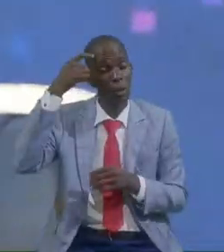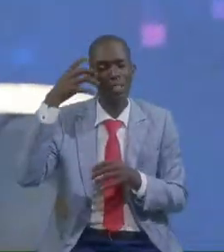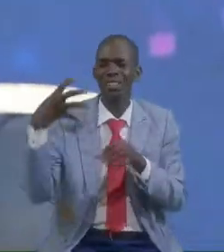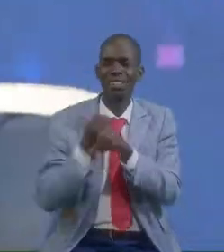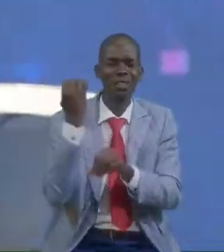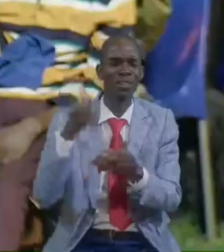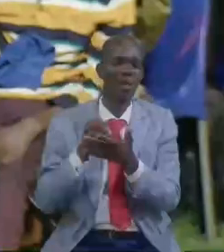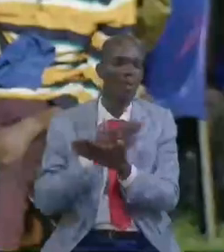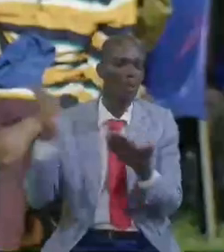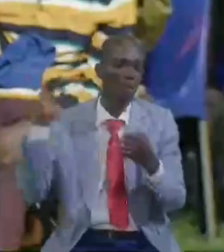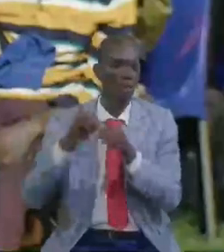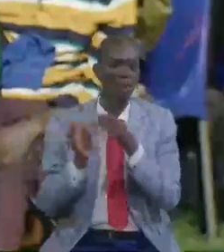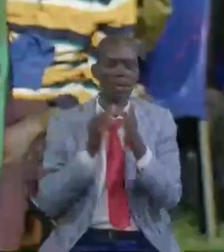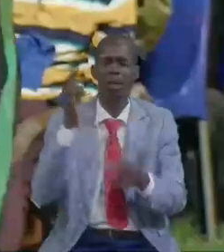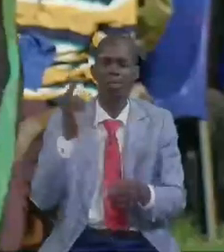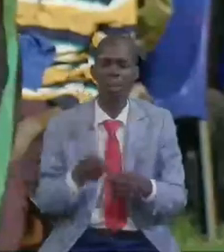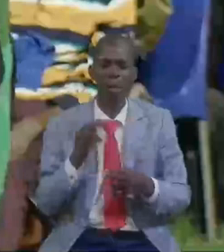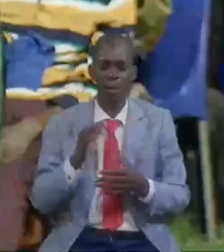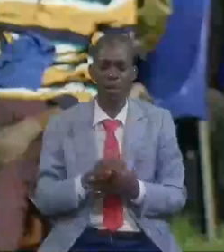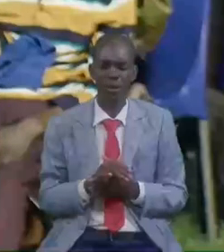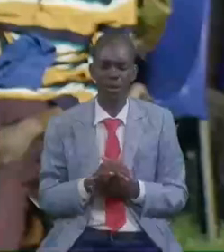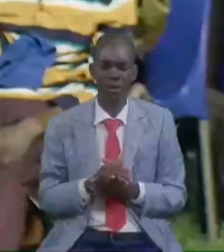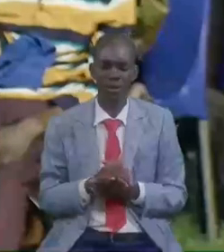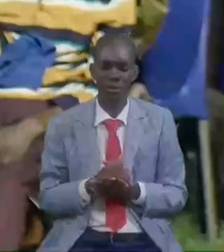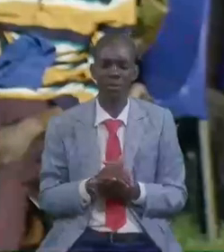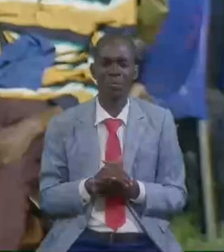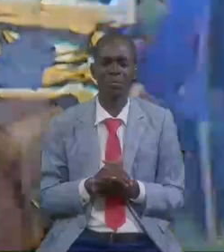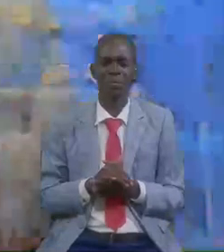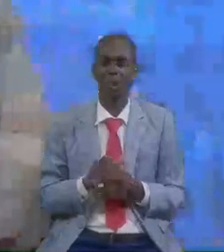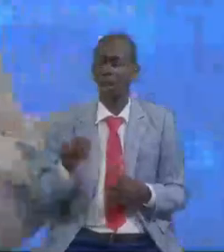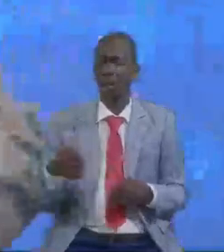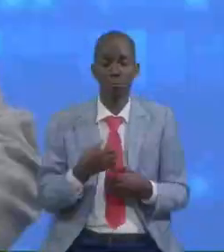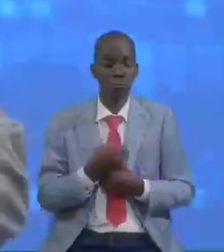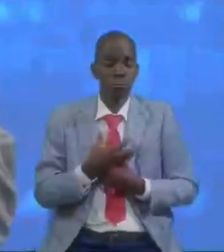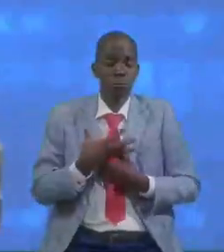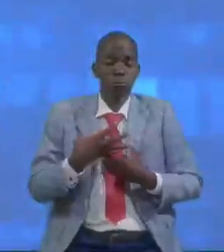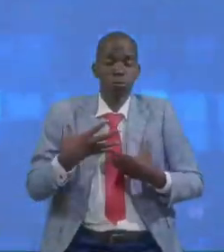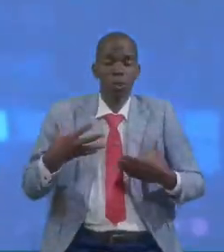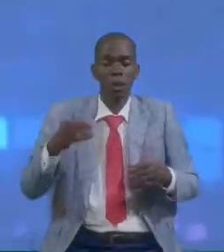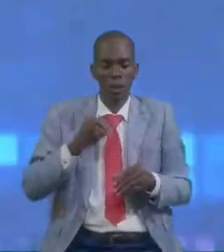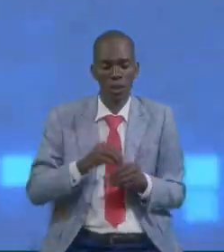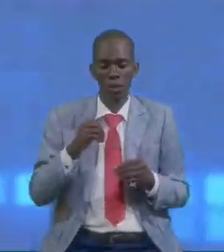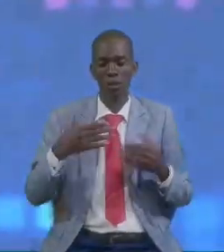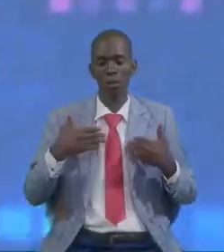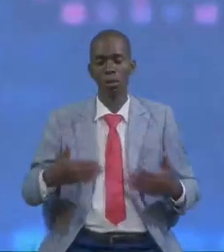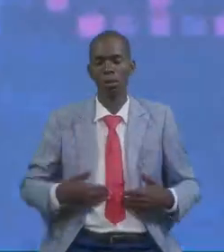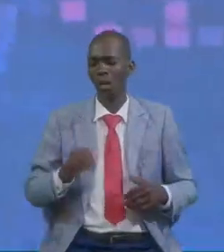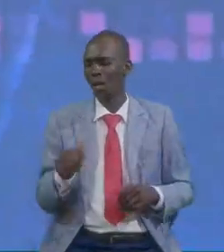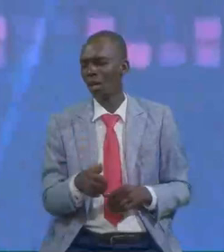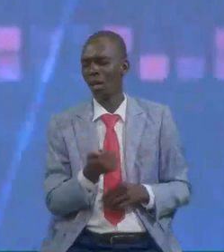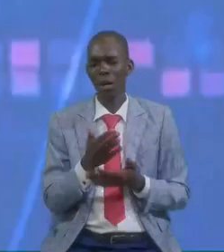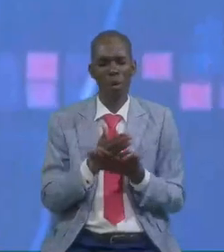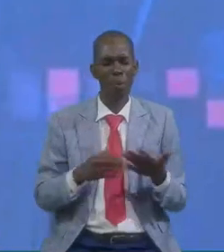in Jesus' au name. Au nom de Jésus Christ. Any swelling in the body, any corps, part of the